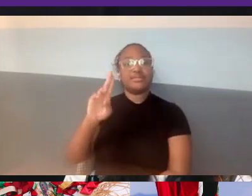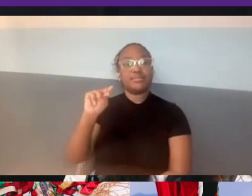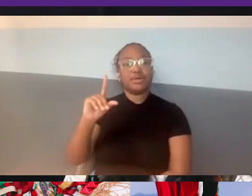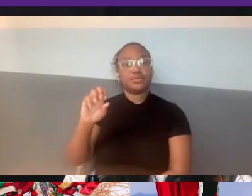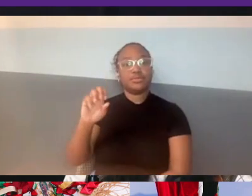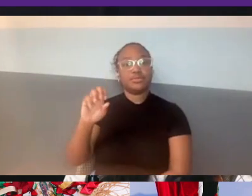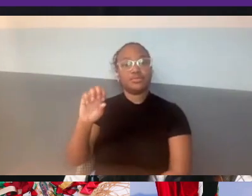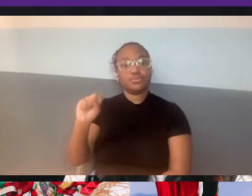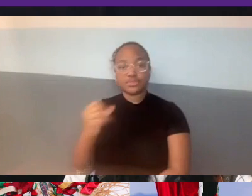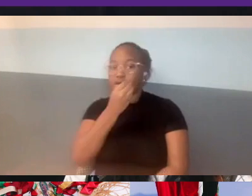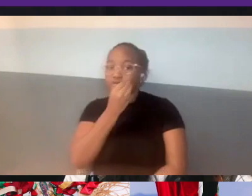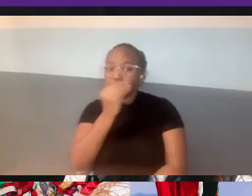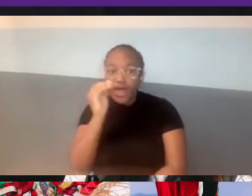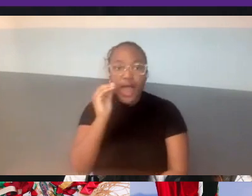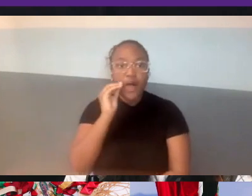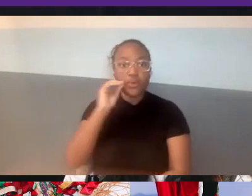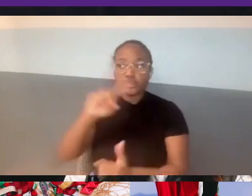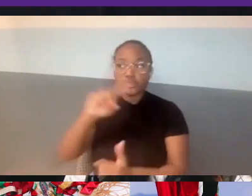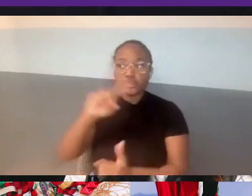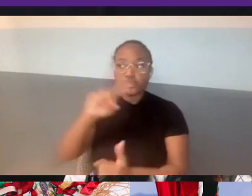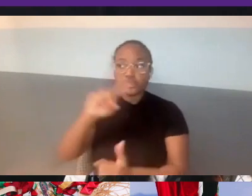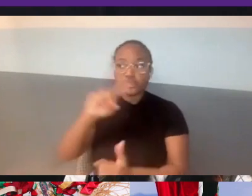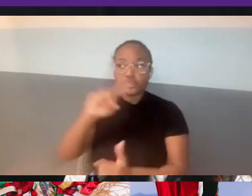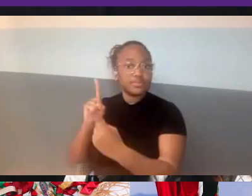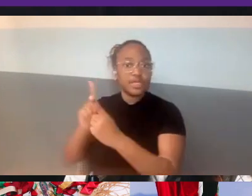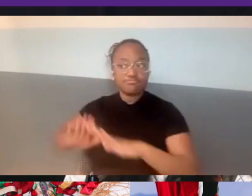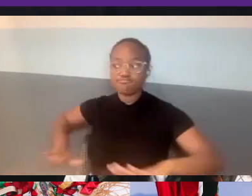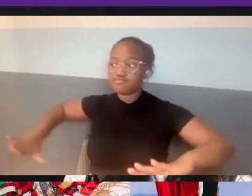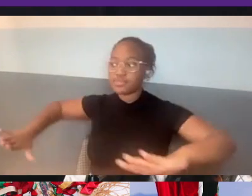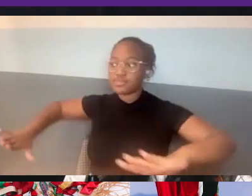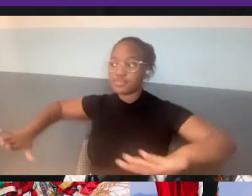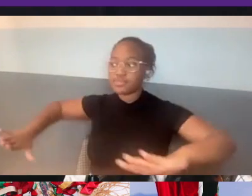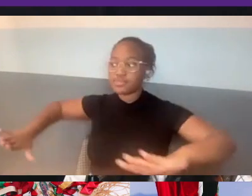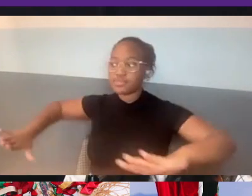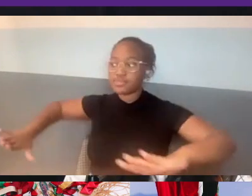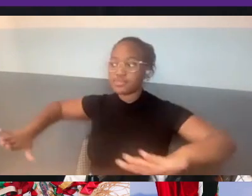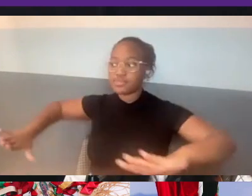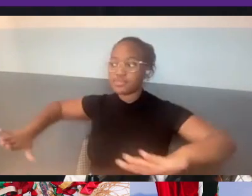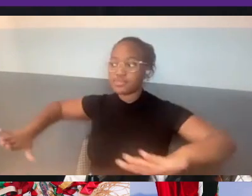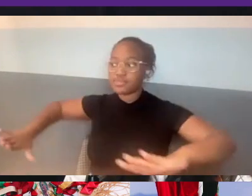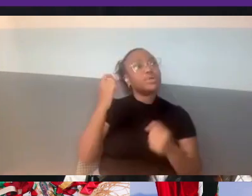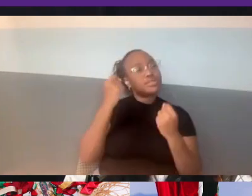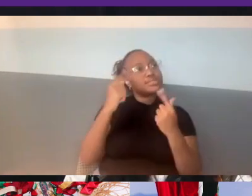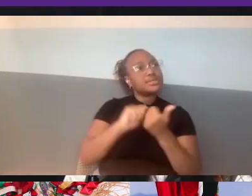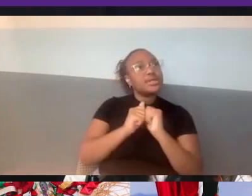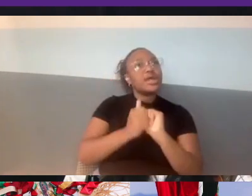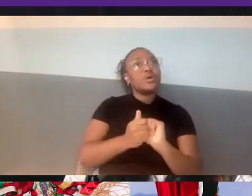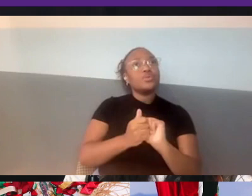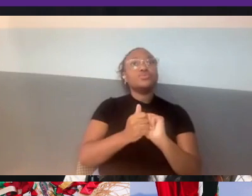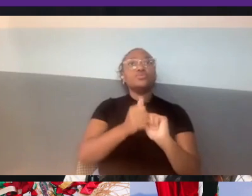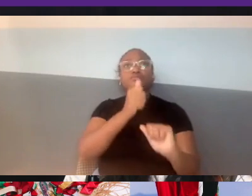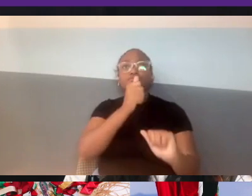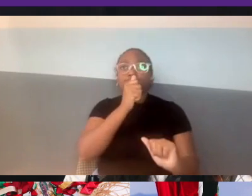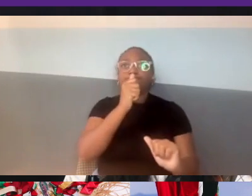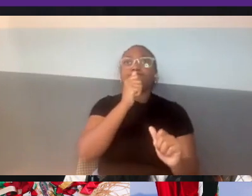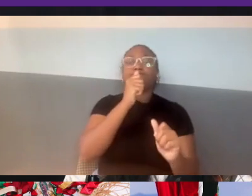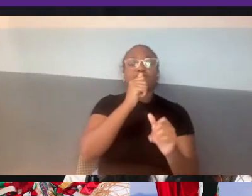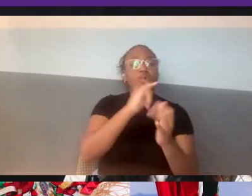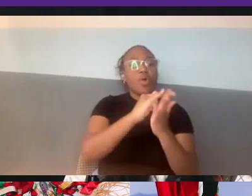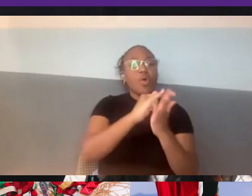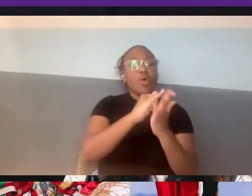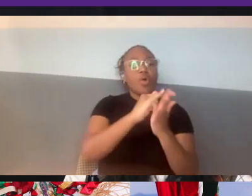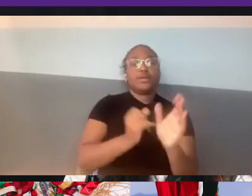in touch with like sacred art making and like make sure that my fingers caught the rhythm and practice it and do it. And I